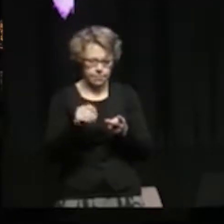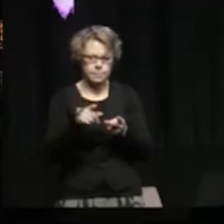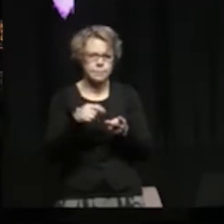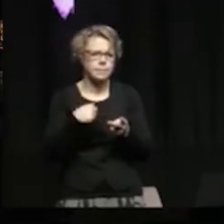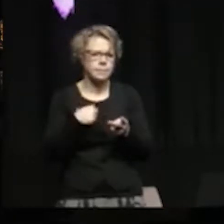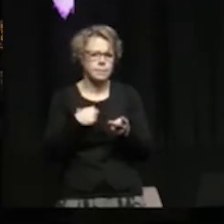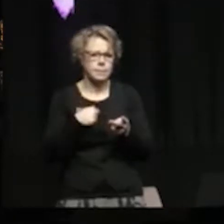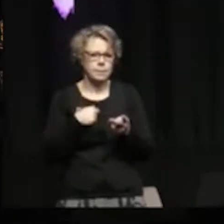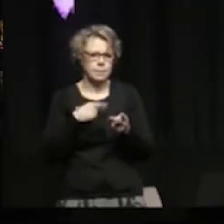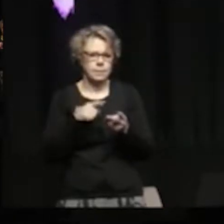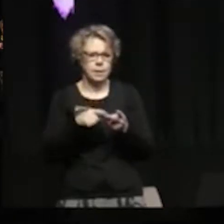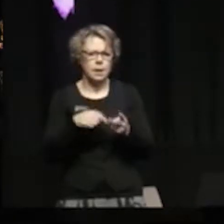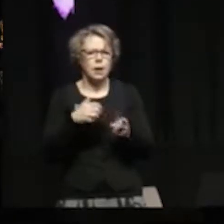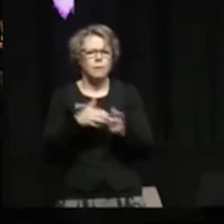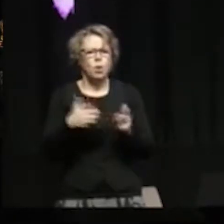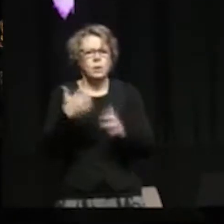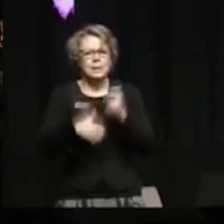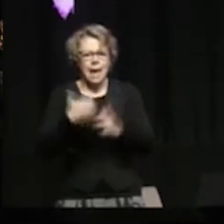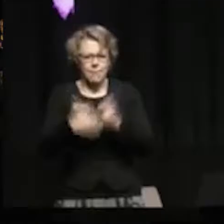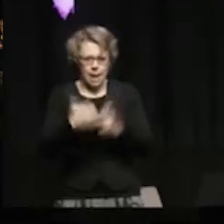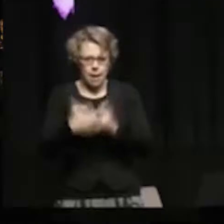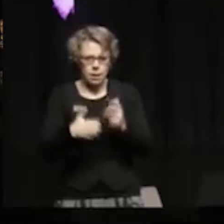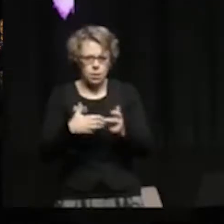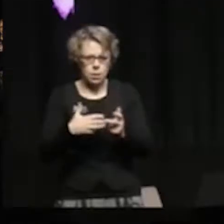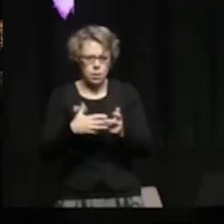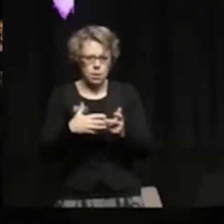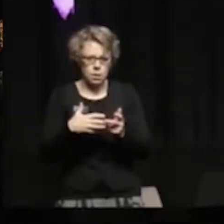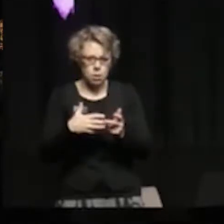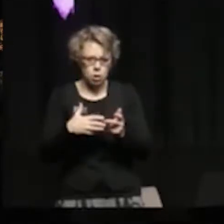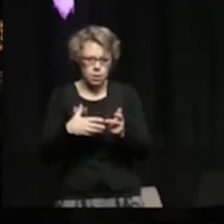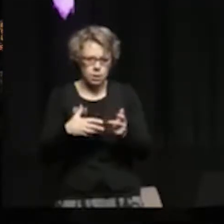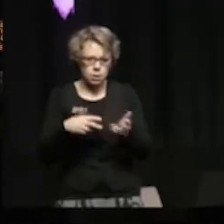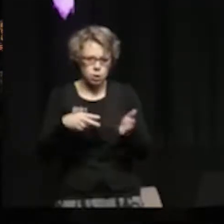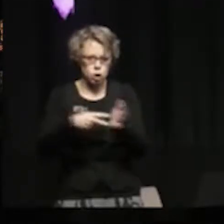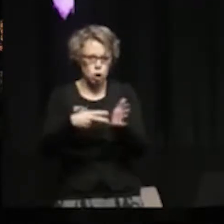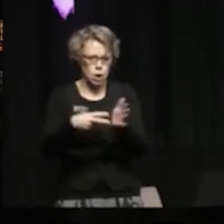Touma, photographer and gallerist from Gävle and Aleppo. Thank you.